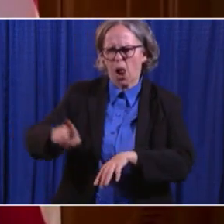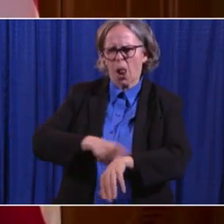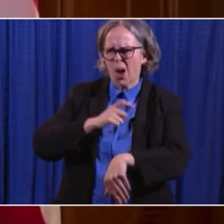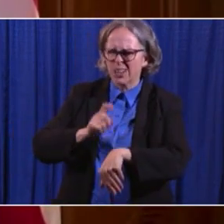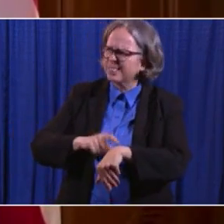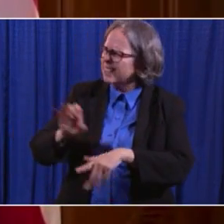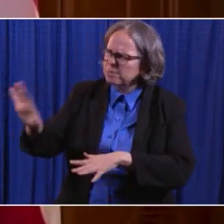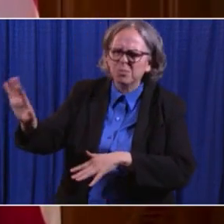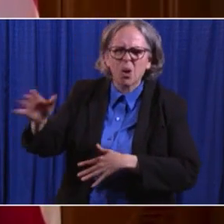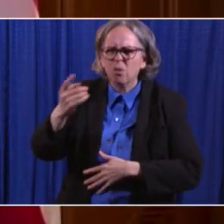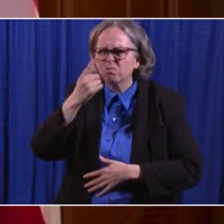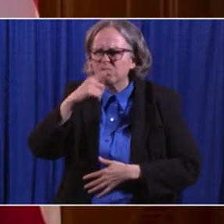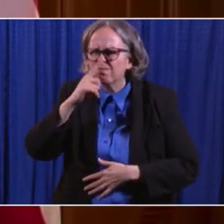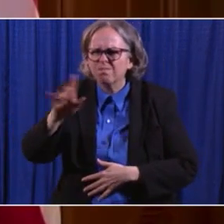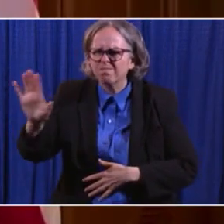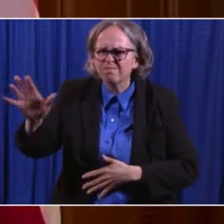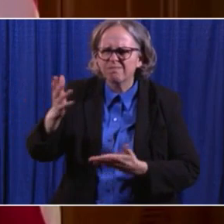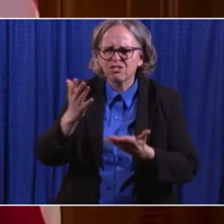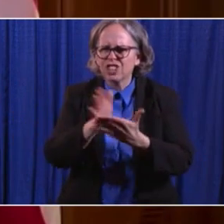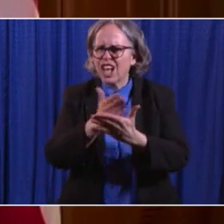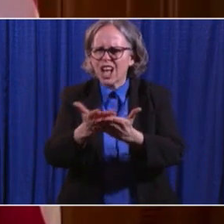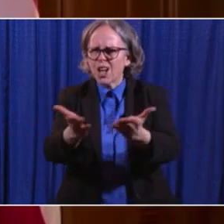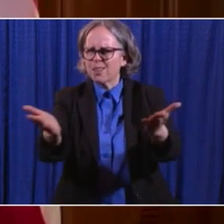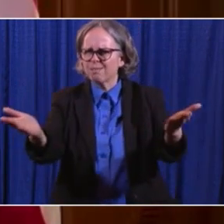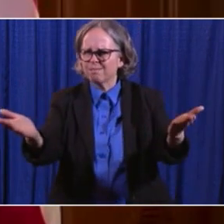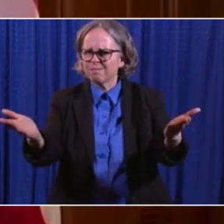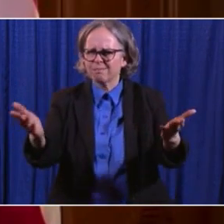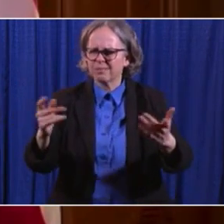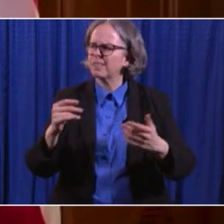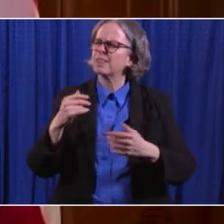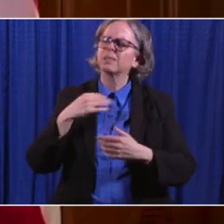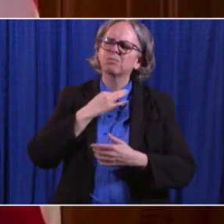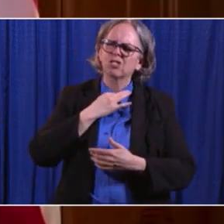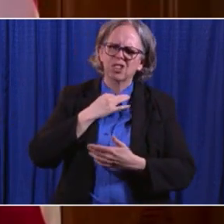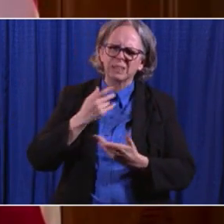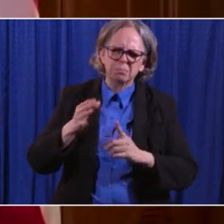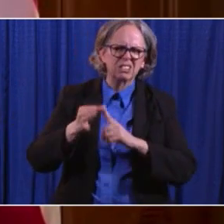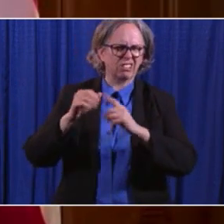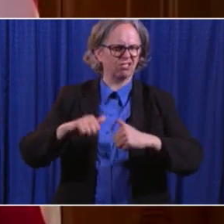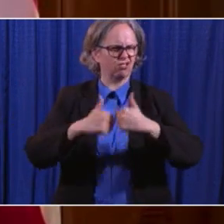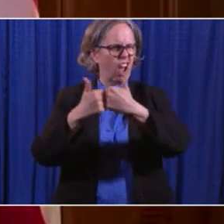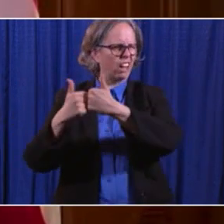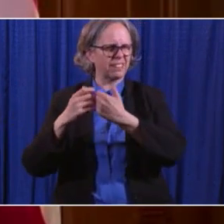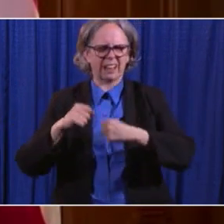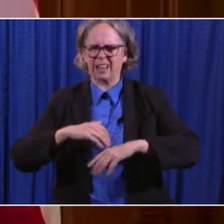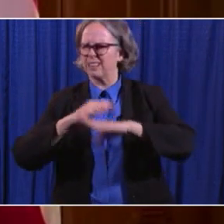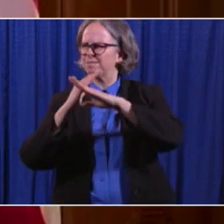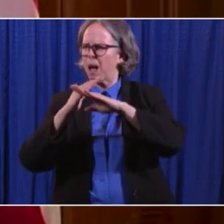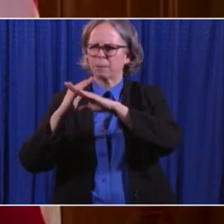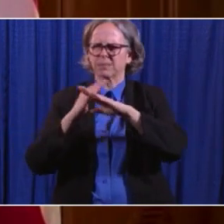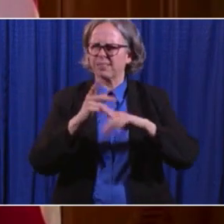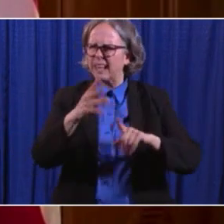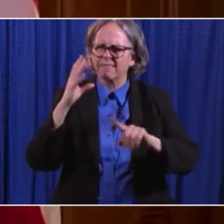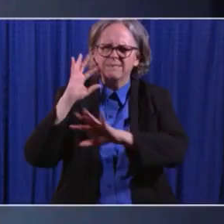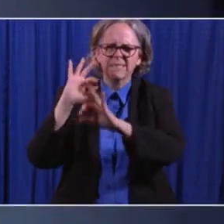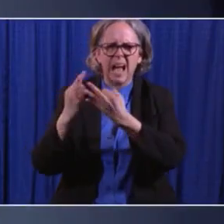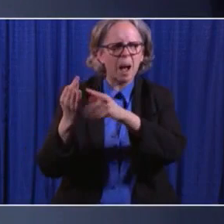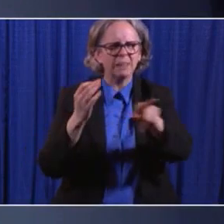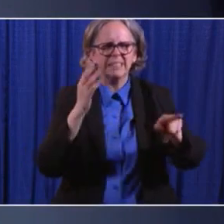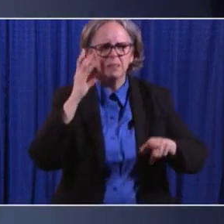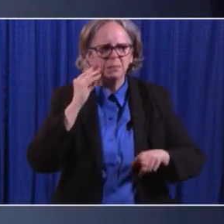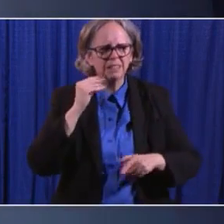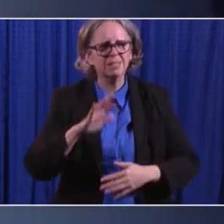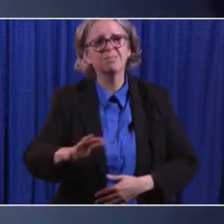of those challenges that you see them face in trying to help their loved one. Thank you,